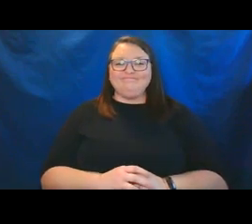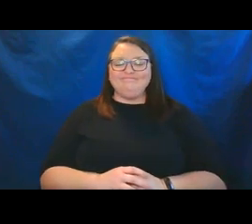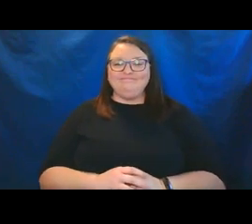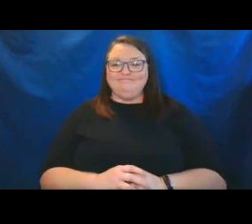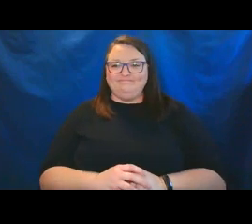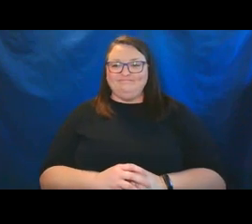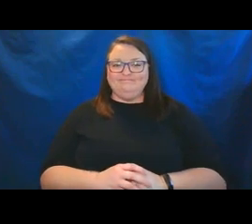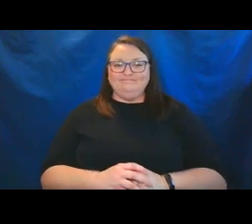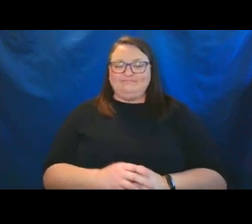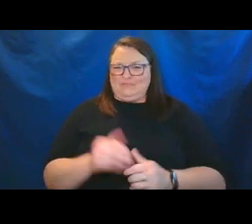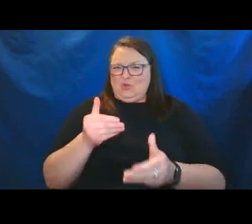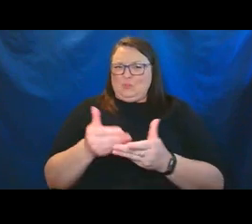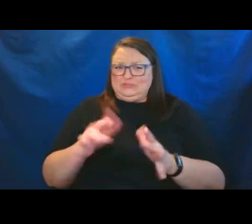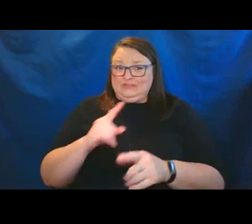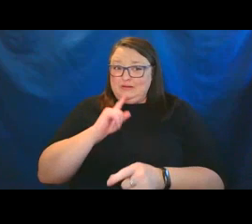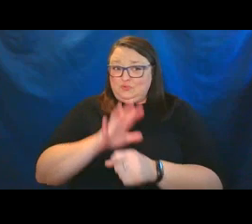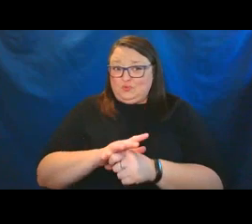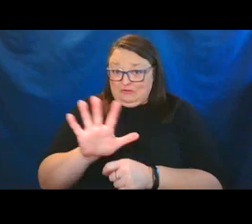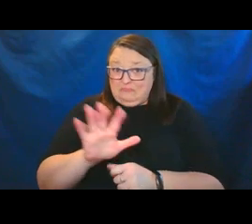And I'm almost done, I swear.